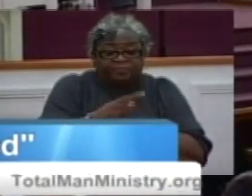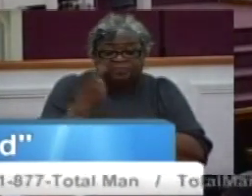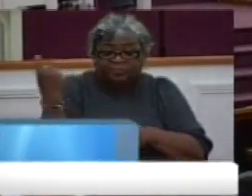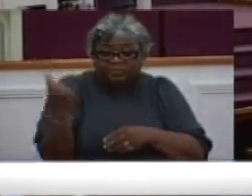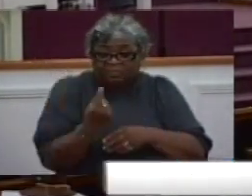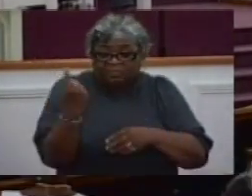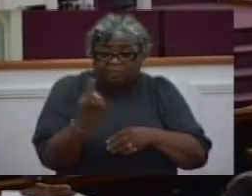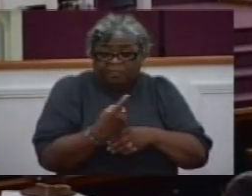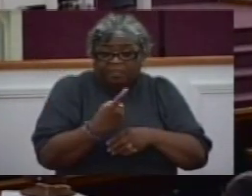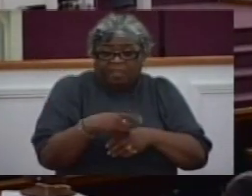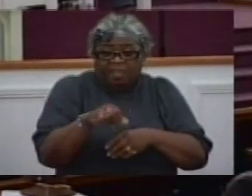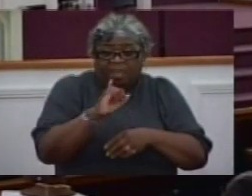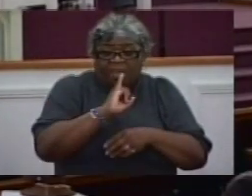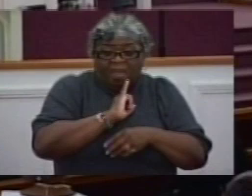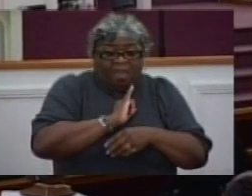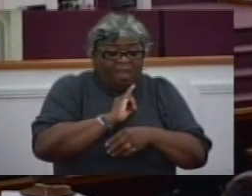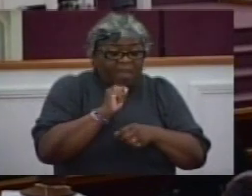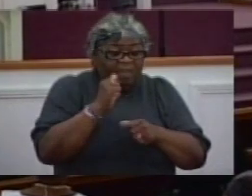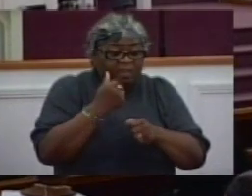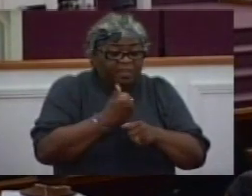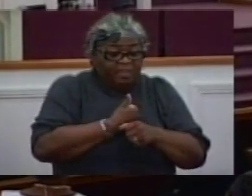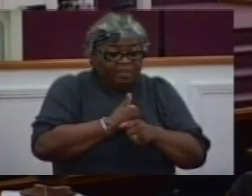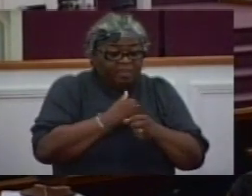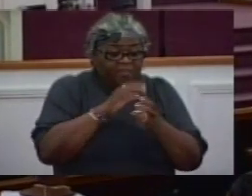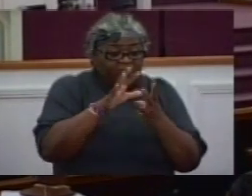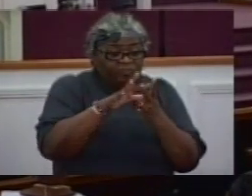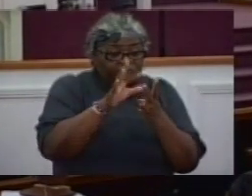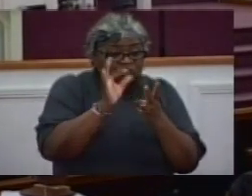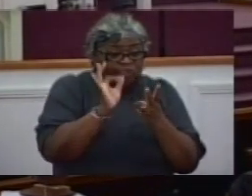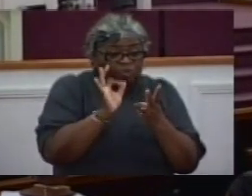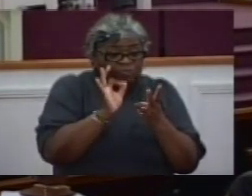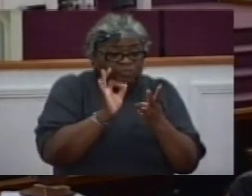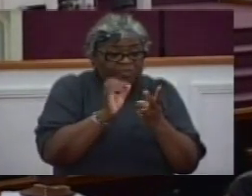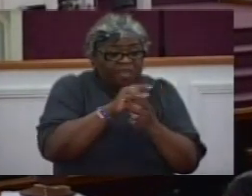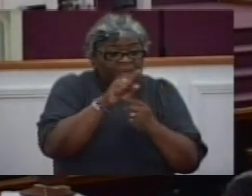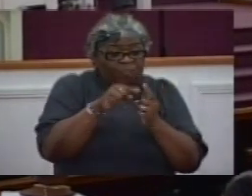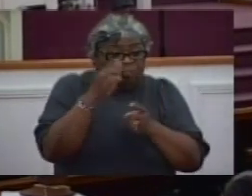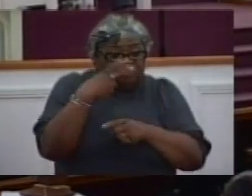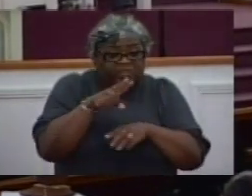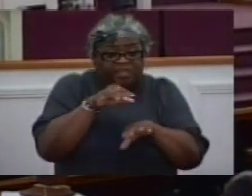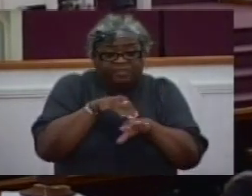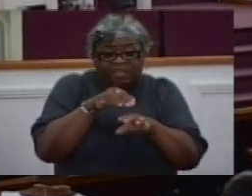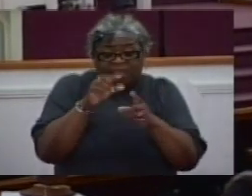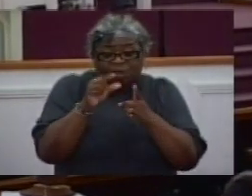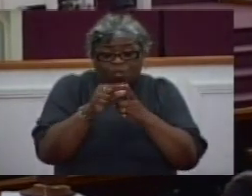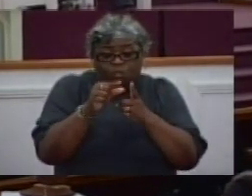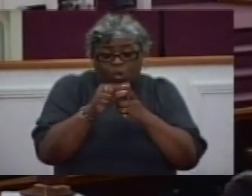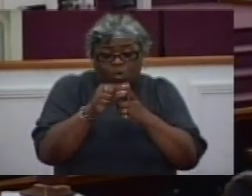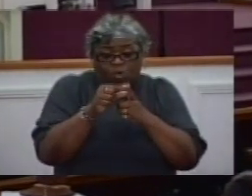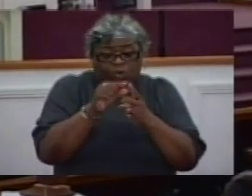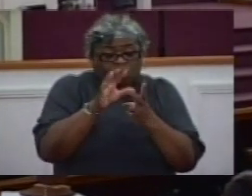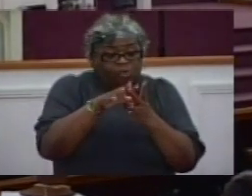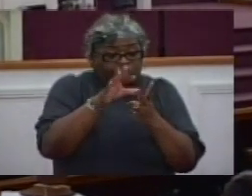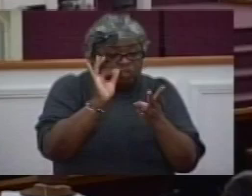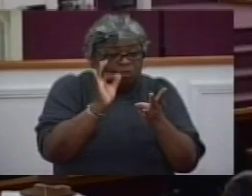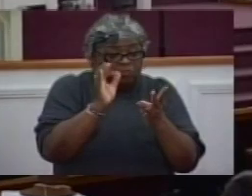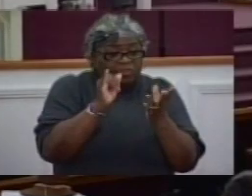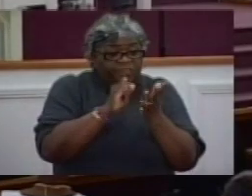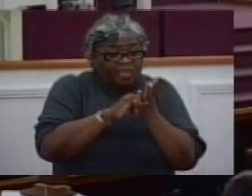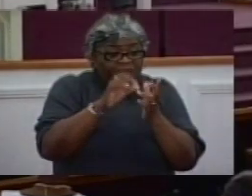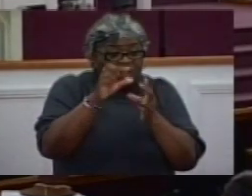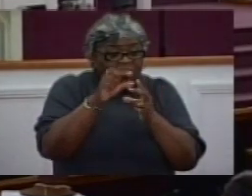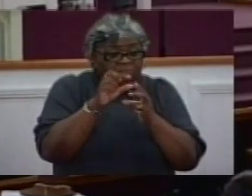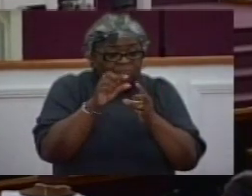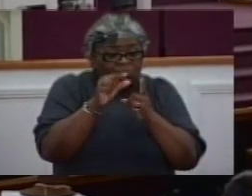and say, I am chosen? When you look at that word chosen, that word